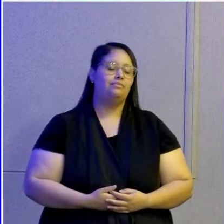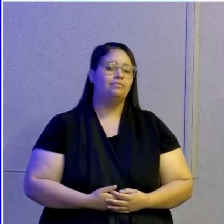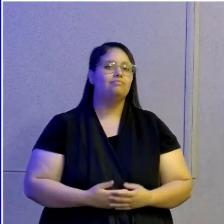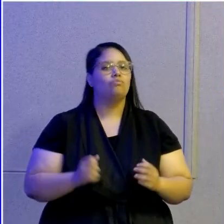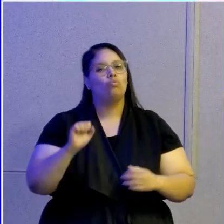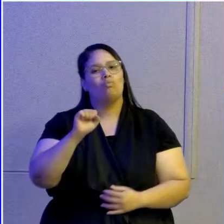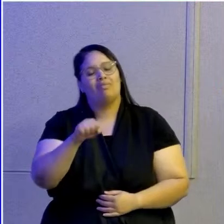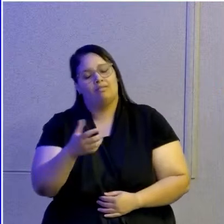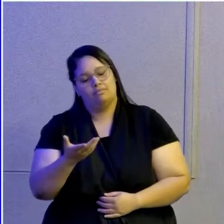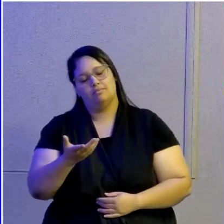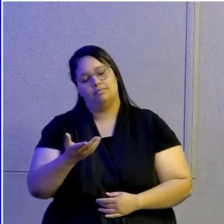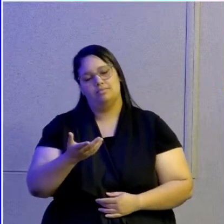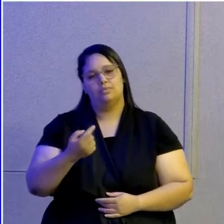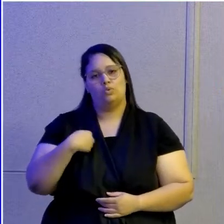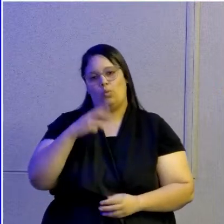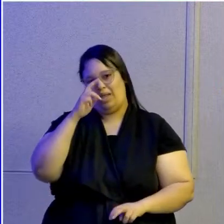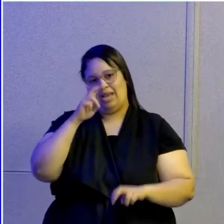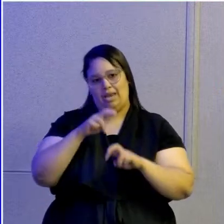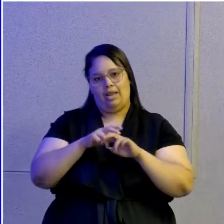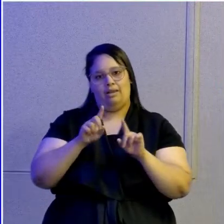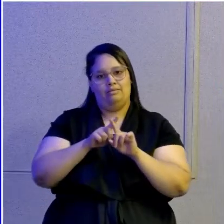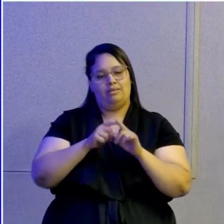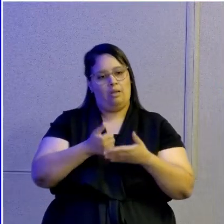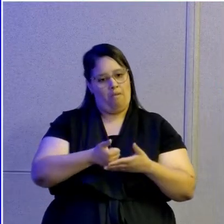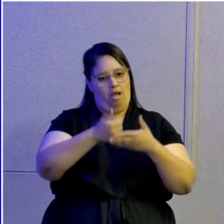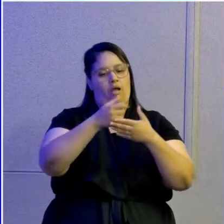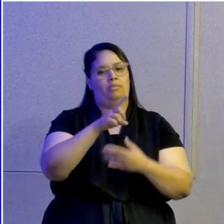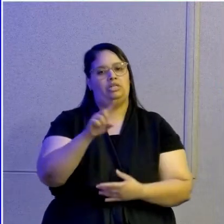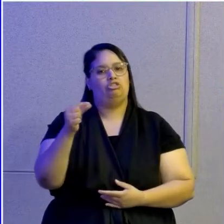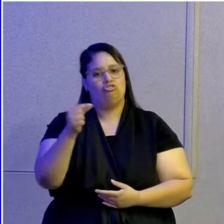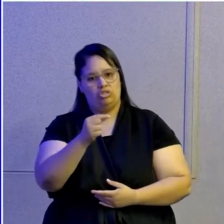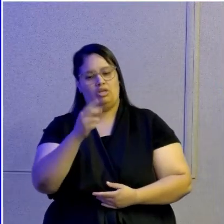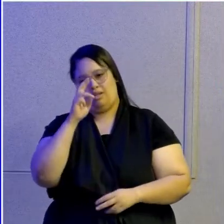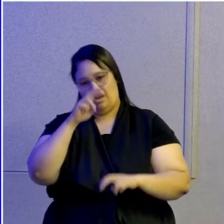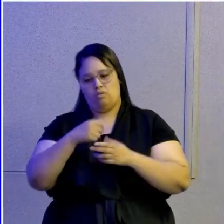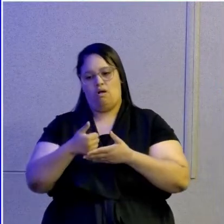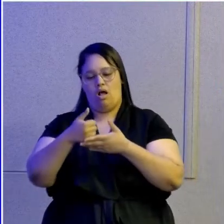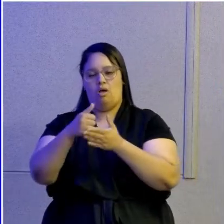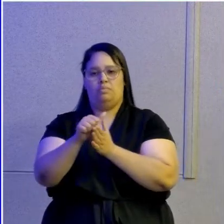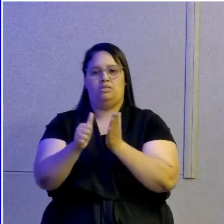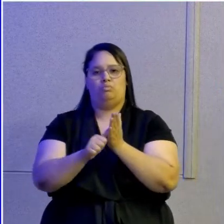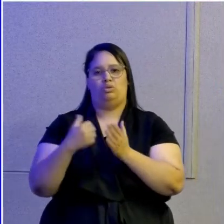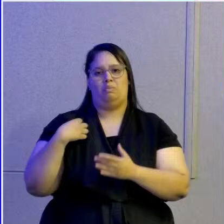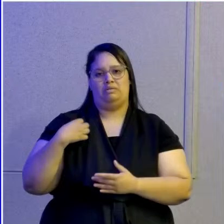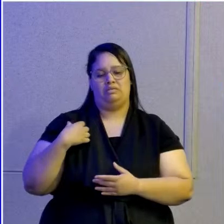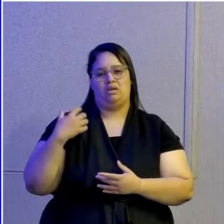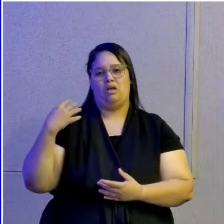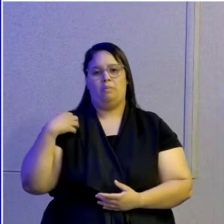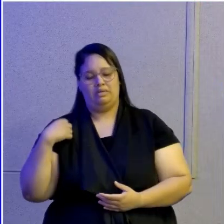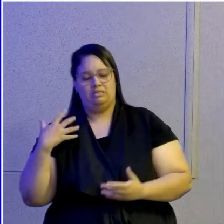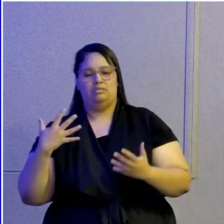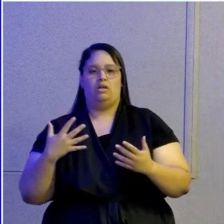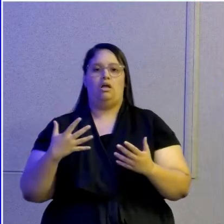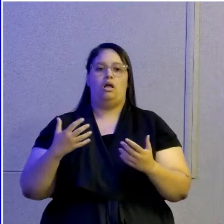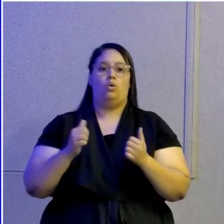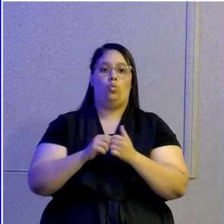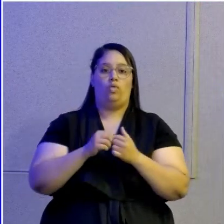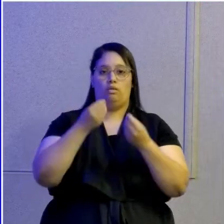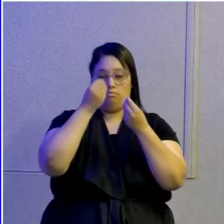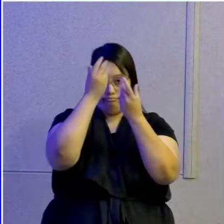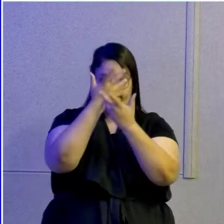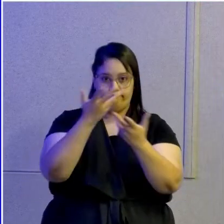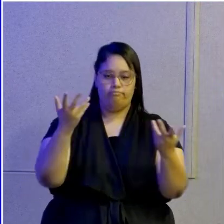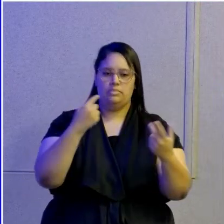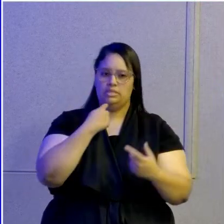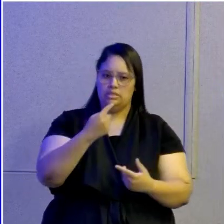Indeed we are. So we need to also help the DDG. We need to help the Deputy Minister. We need to help the Minister with that message